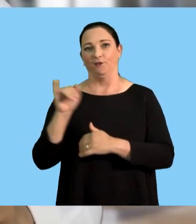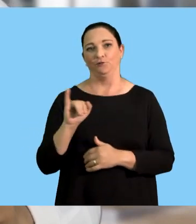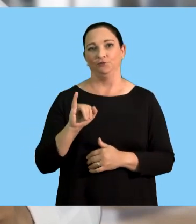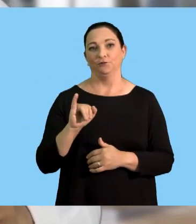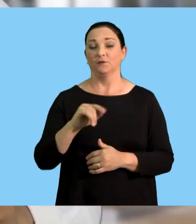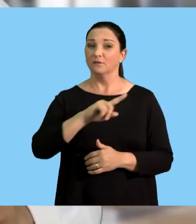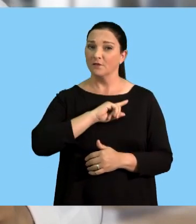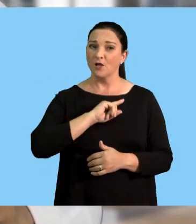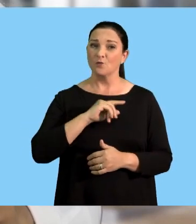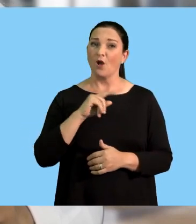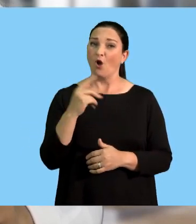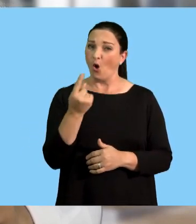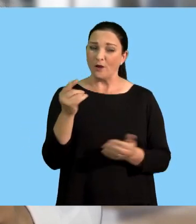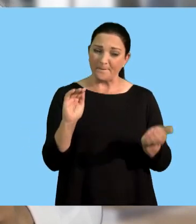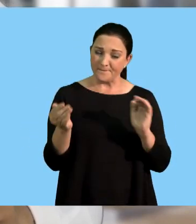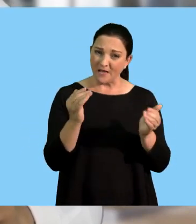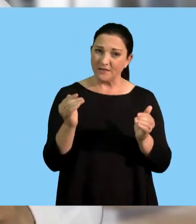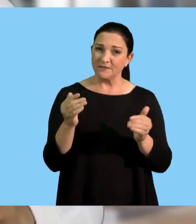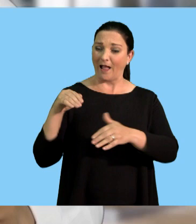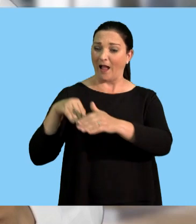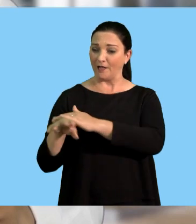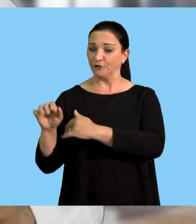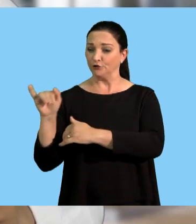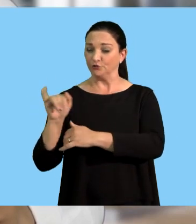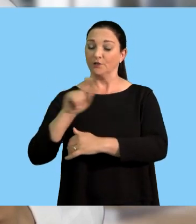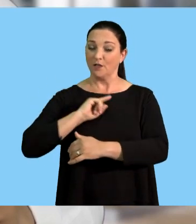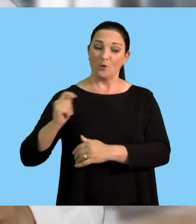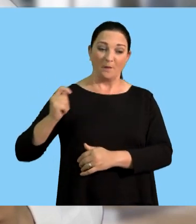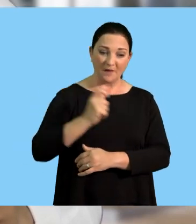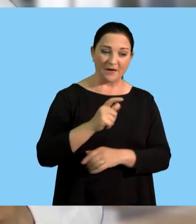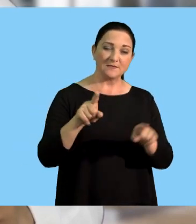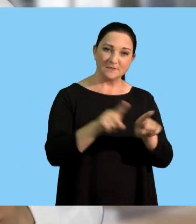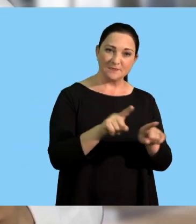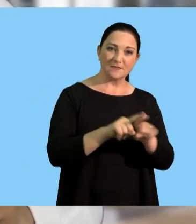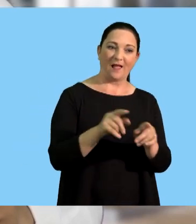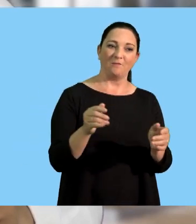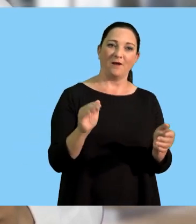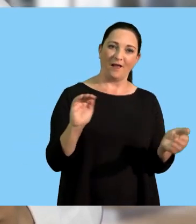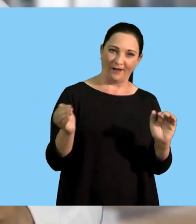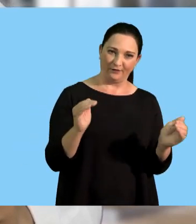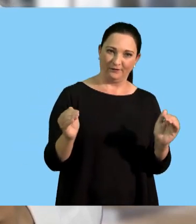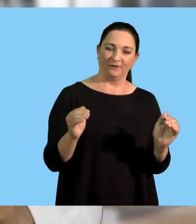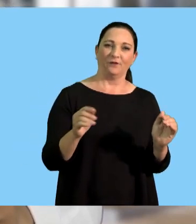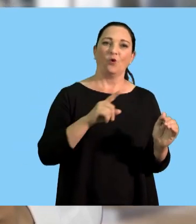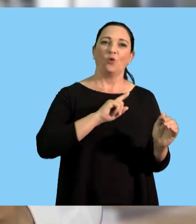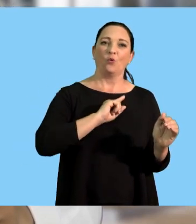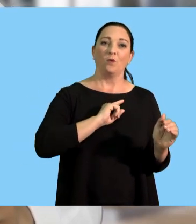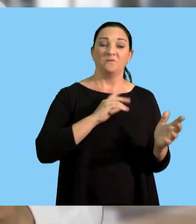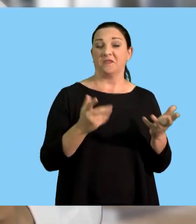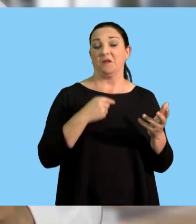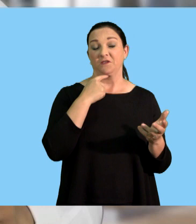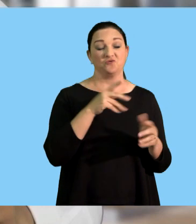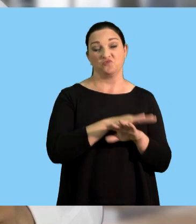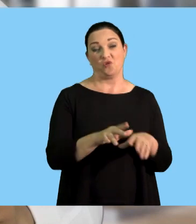underinsurance, they have to be paid in proportion to amount they're insured for. So in this case, they're not saying you are not going to get paid because you